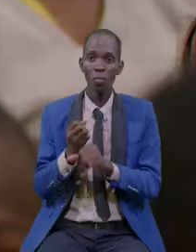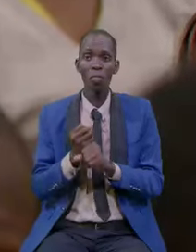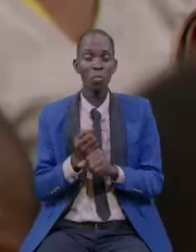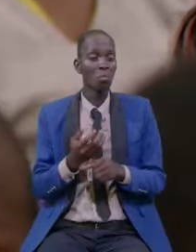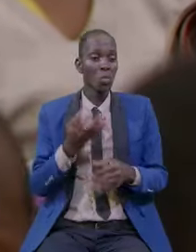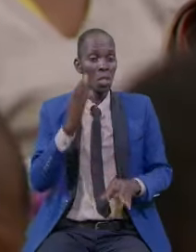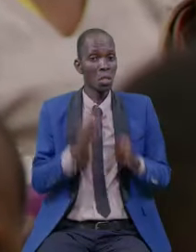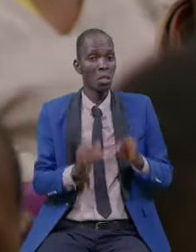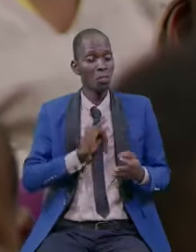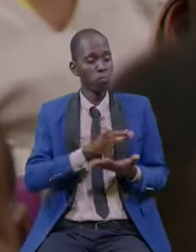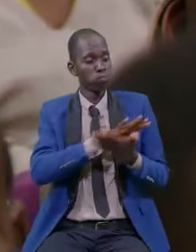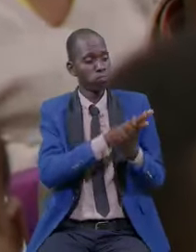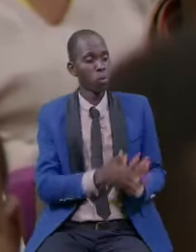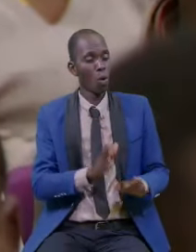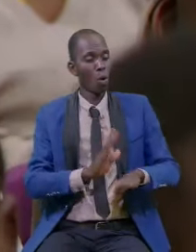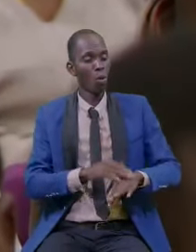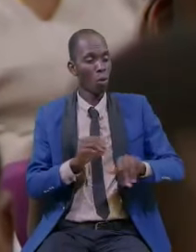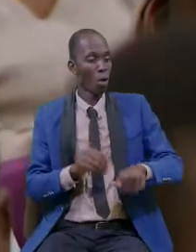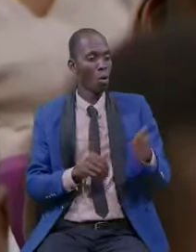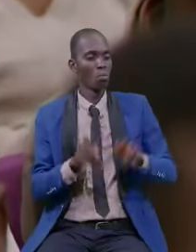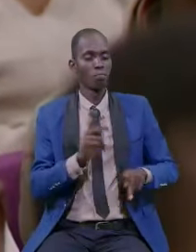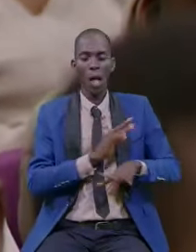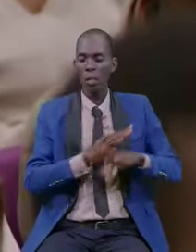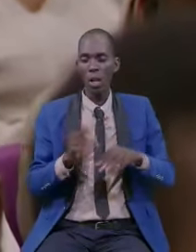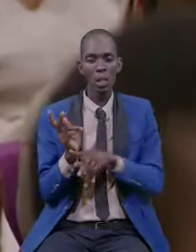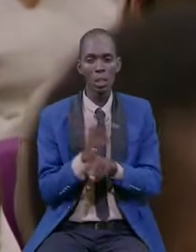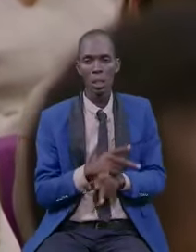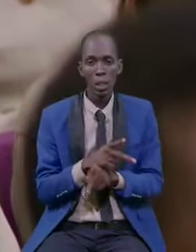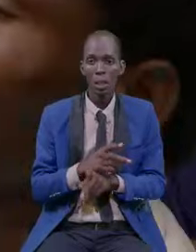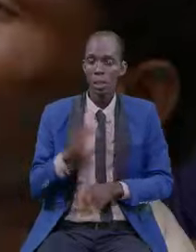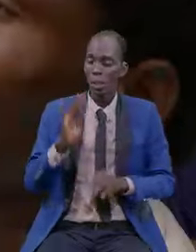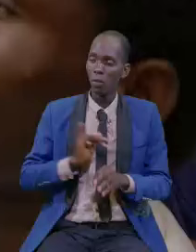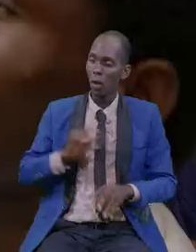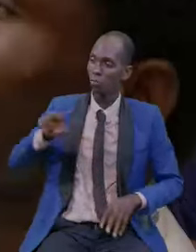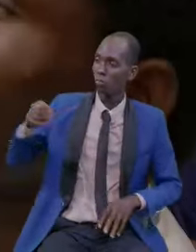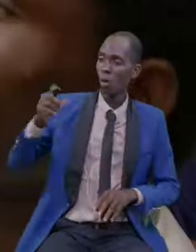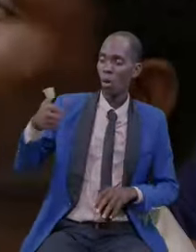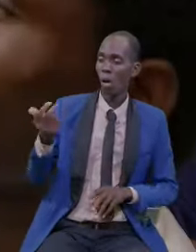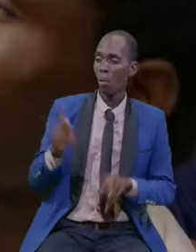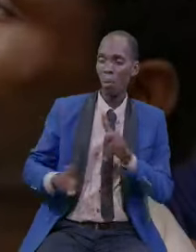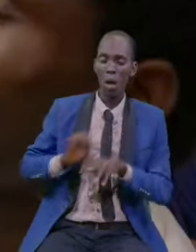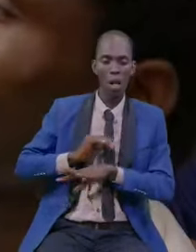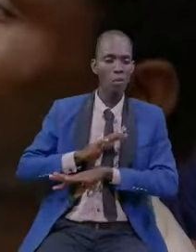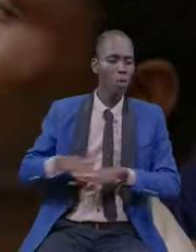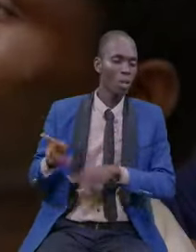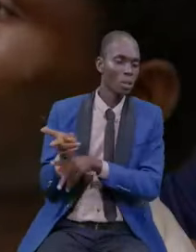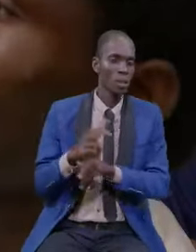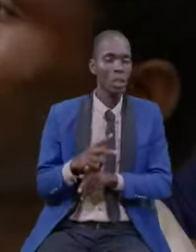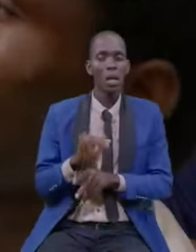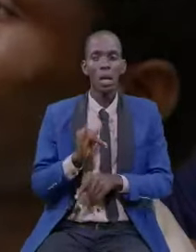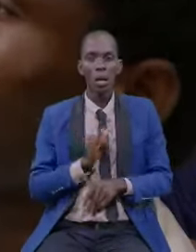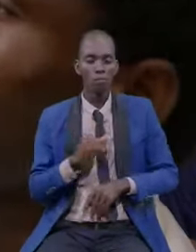other people, push other people down, insult other people, assault other